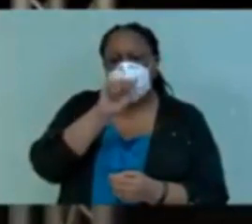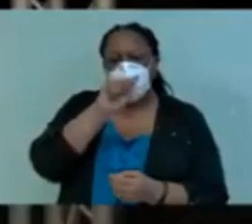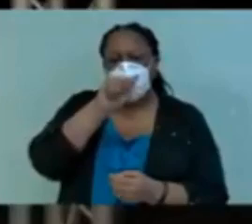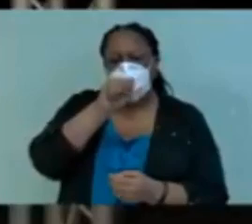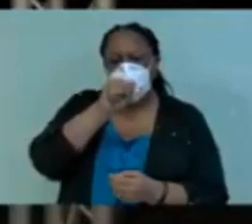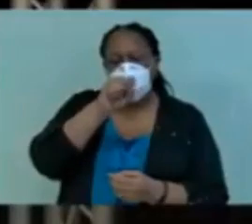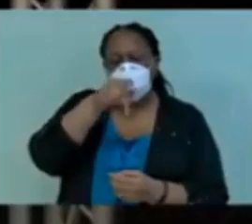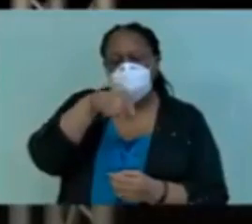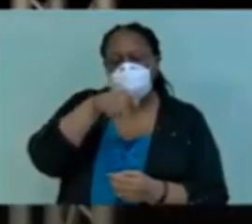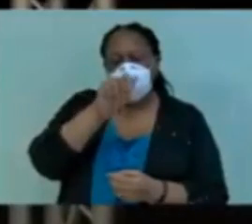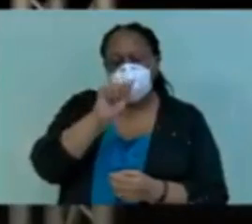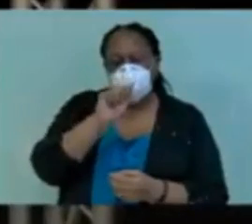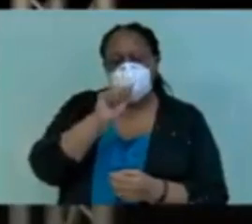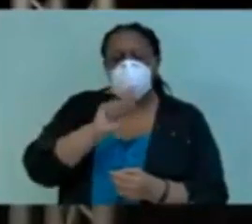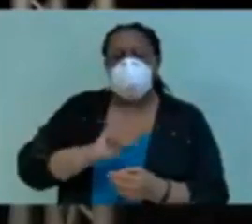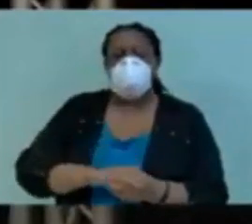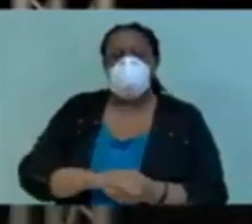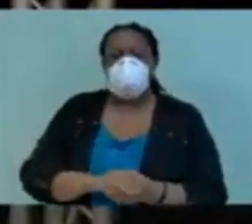about business.